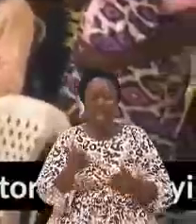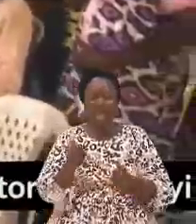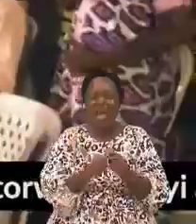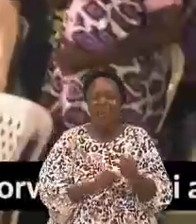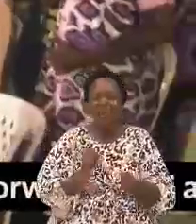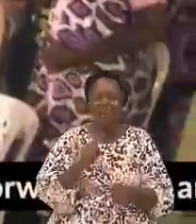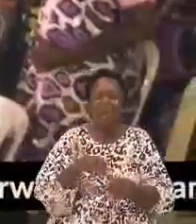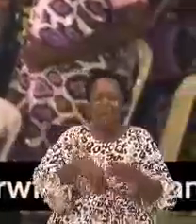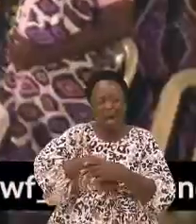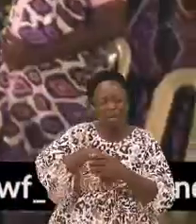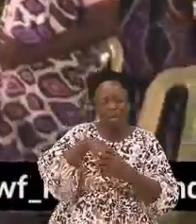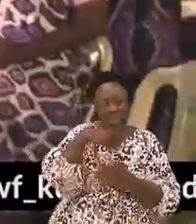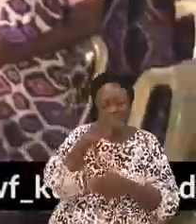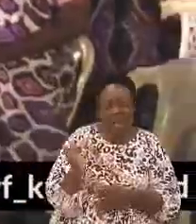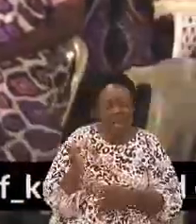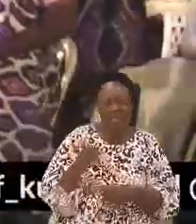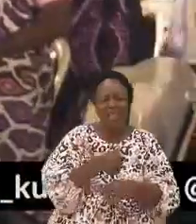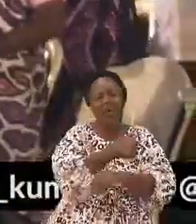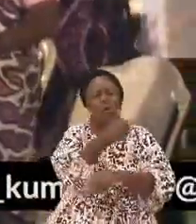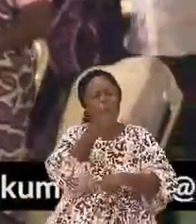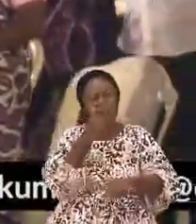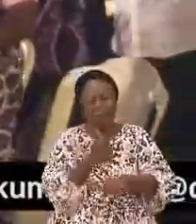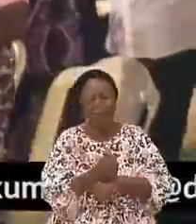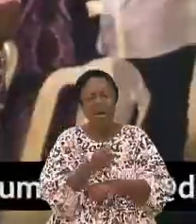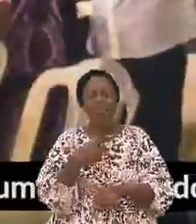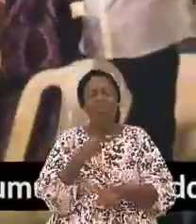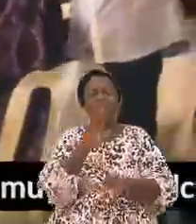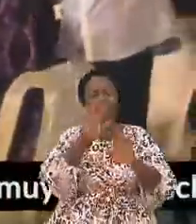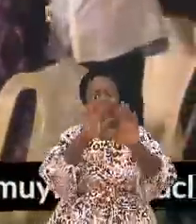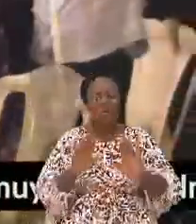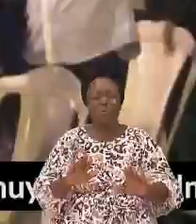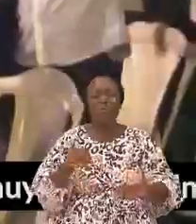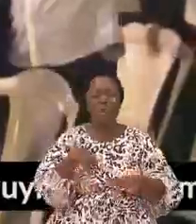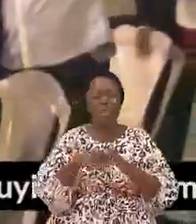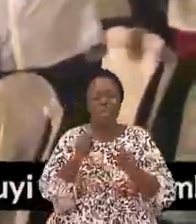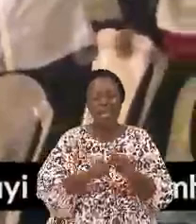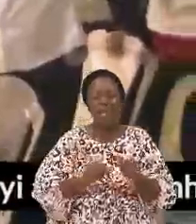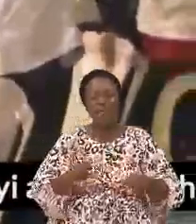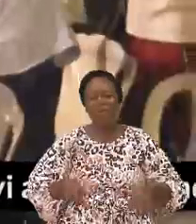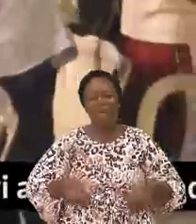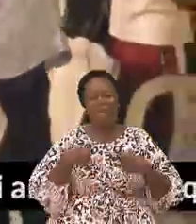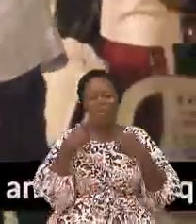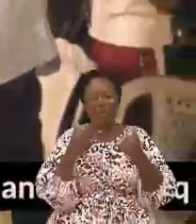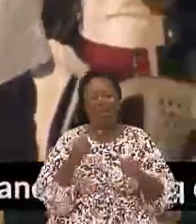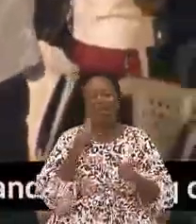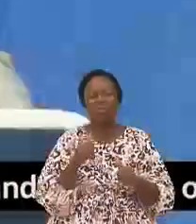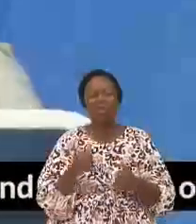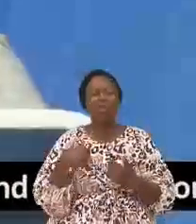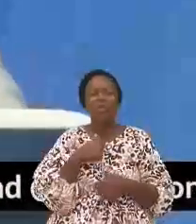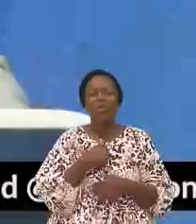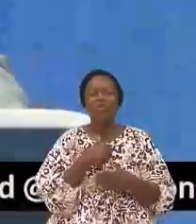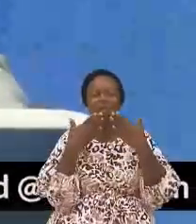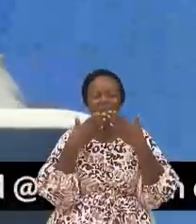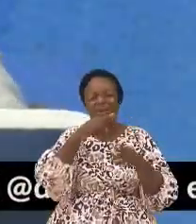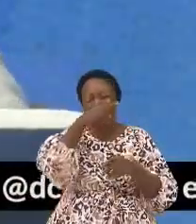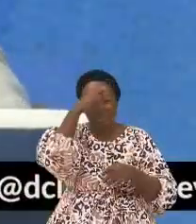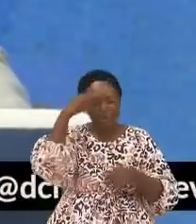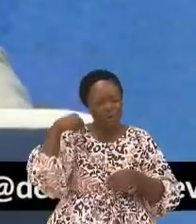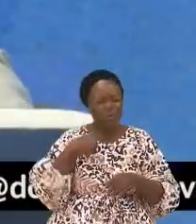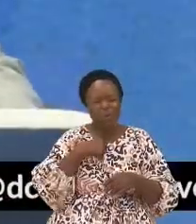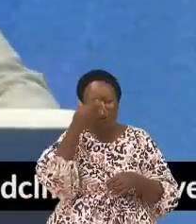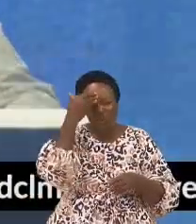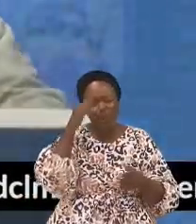in this location, everywhere outside, confirm your miracle in everyone